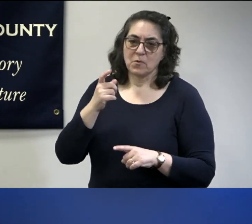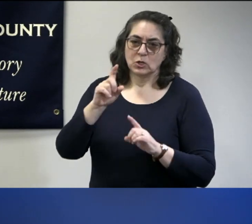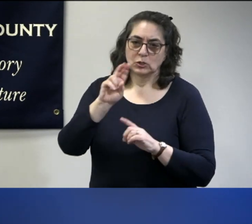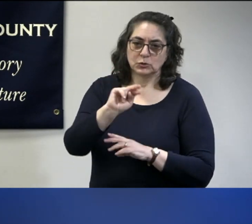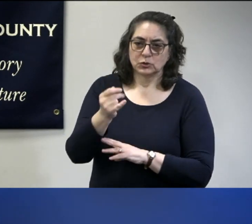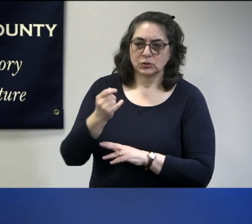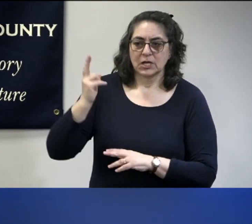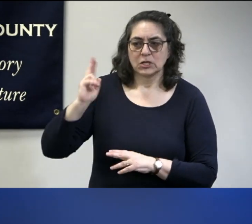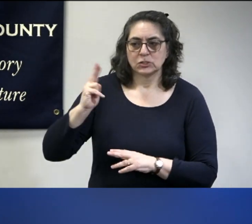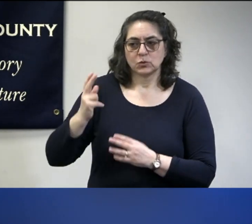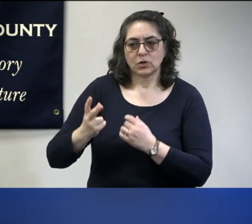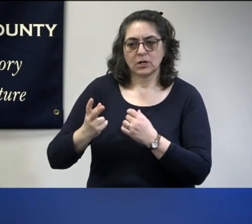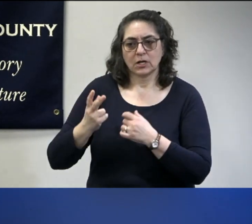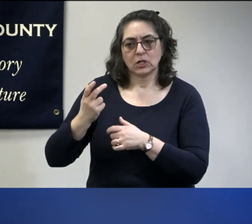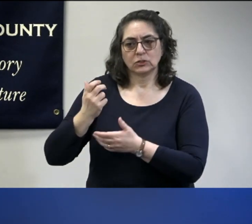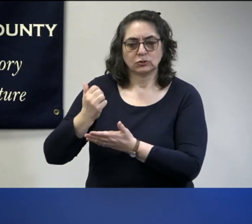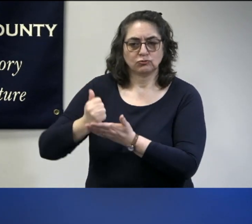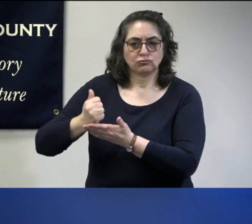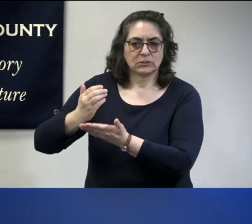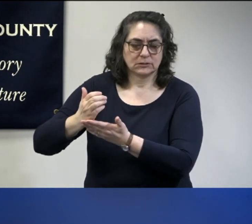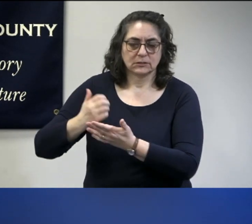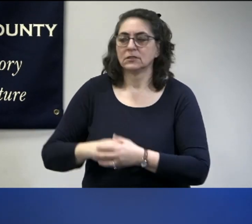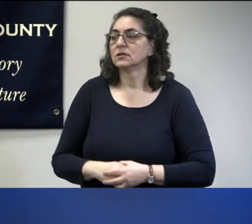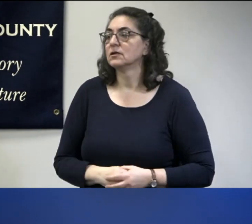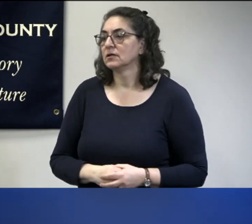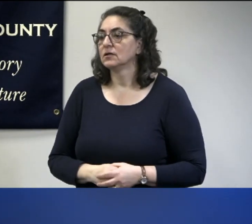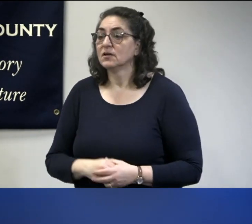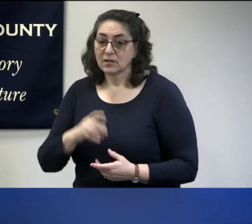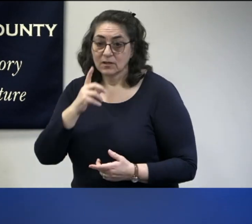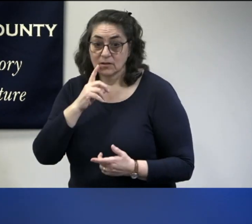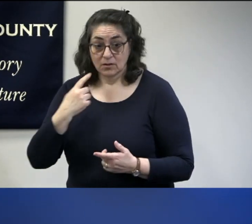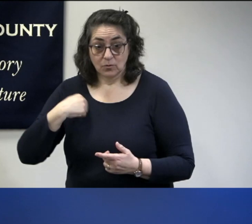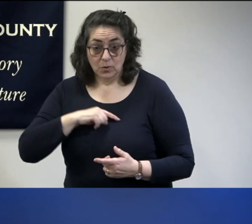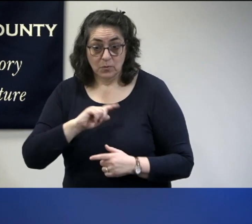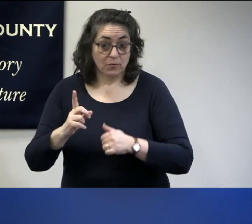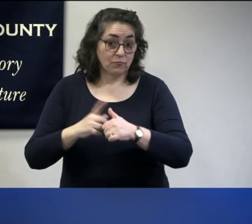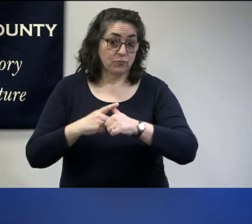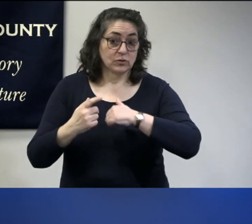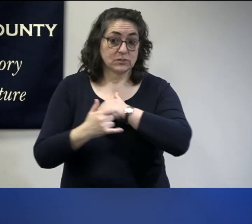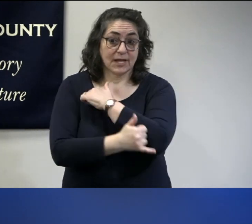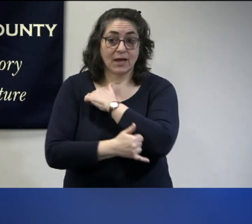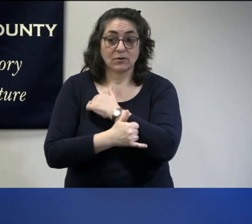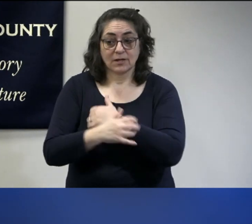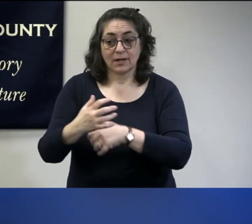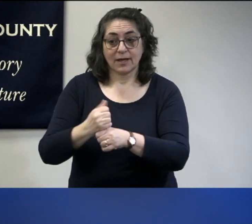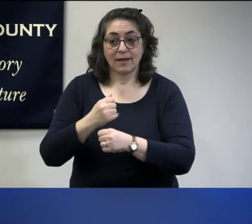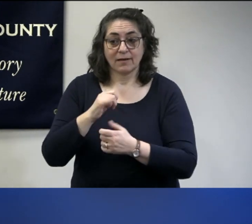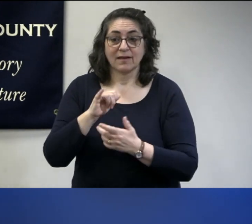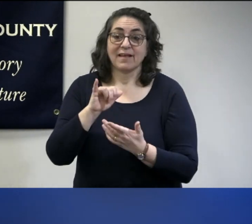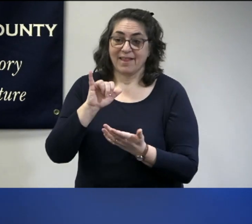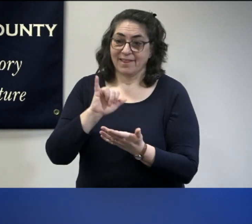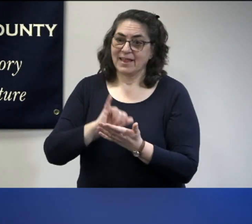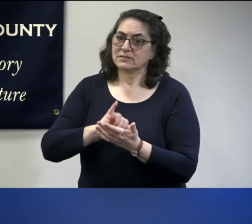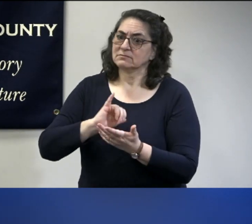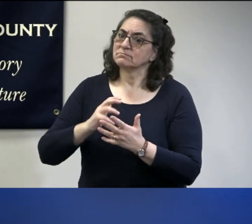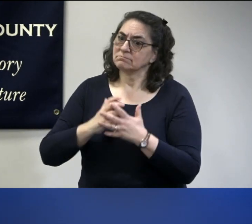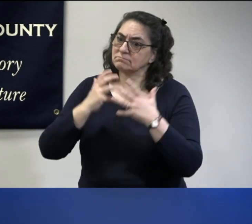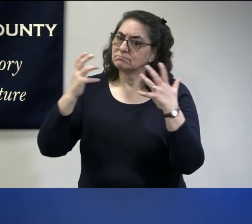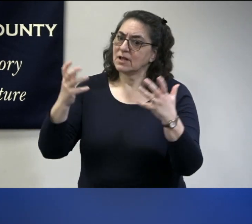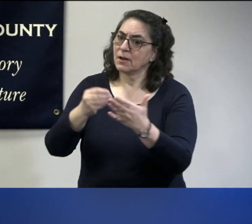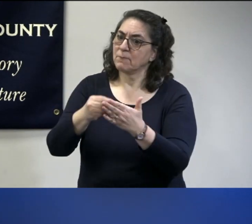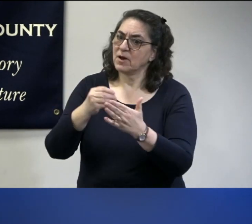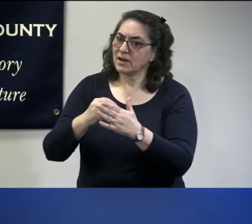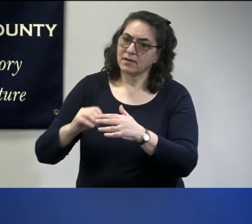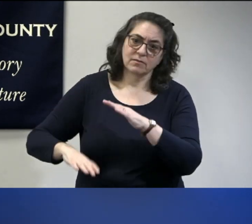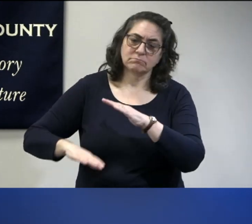to the county for preservation. We were actually the first county to receive a $2.25 million grant. It's through their